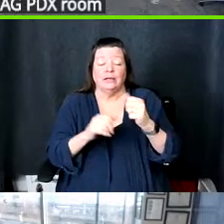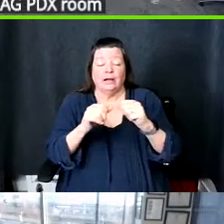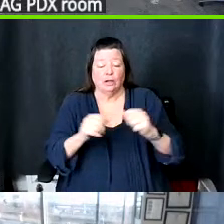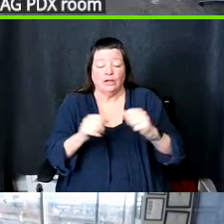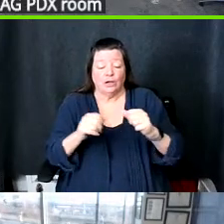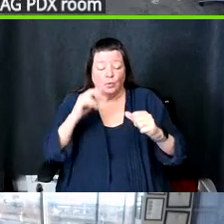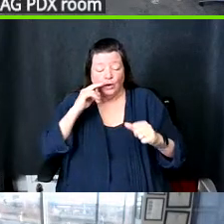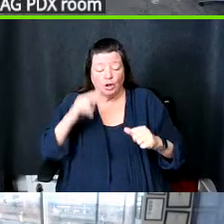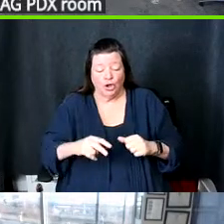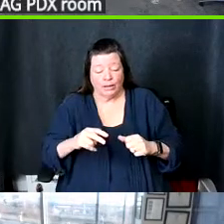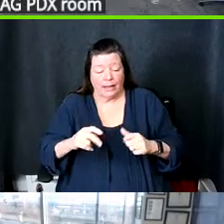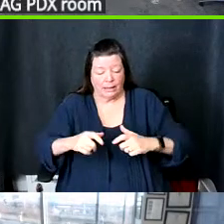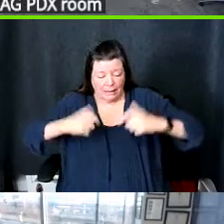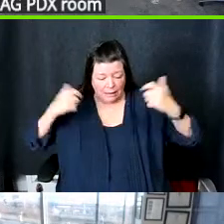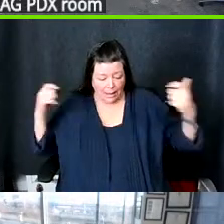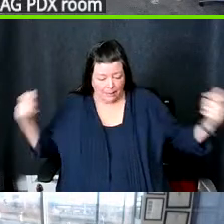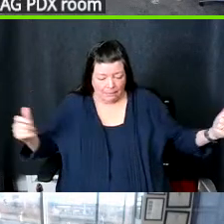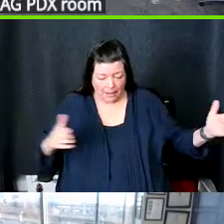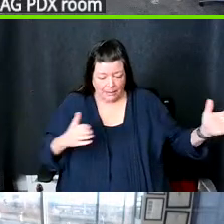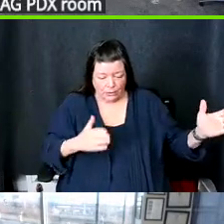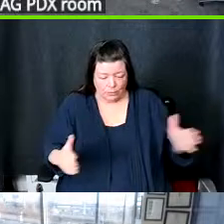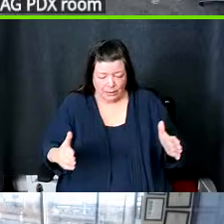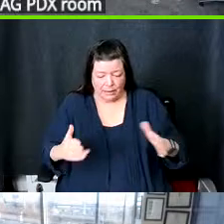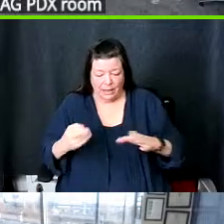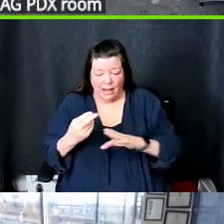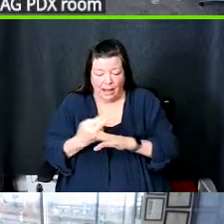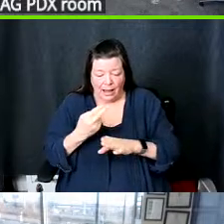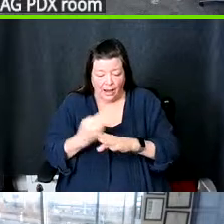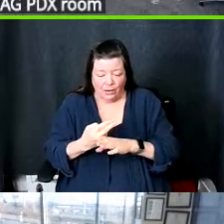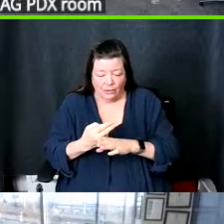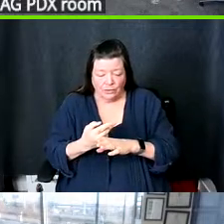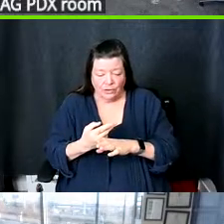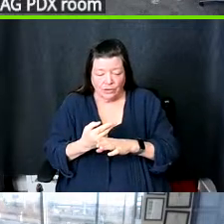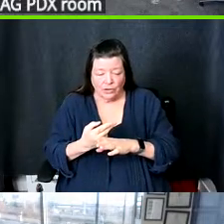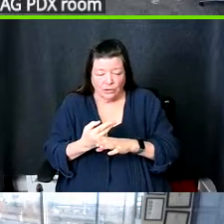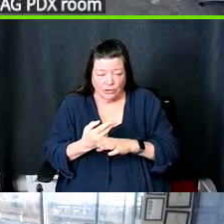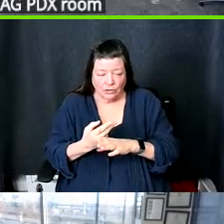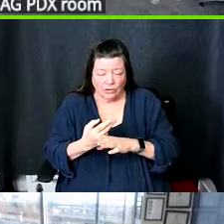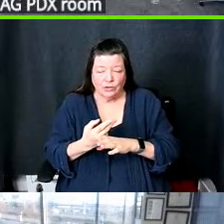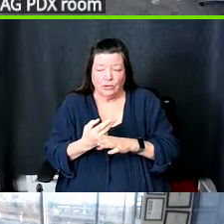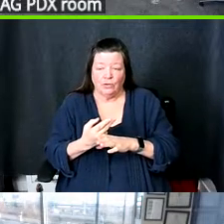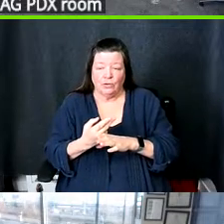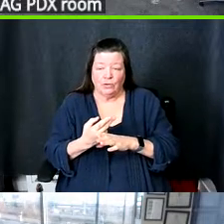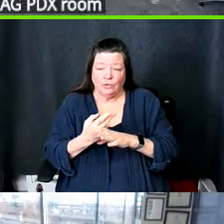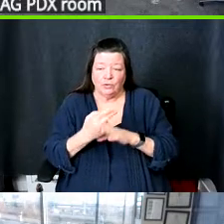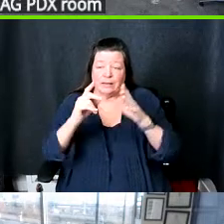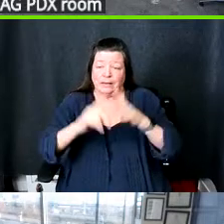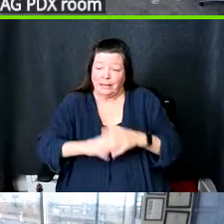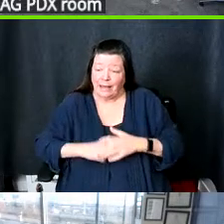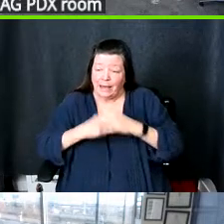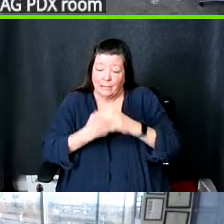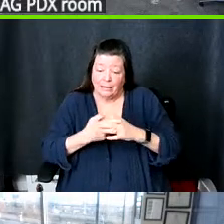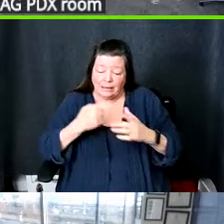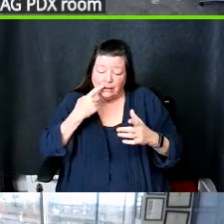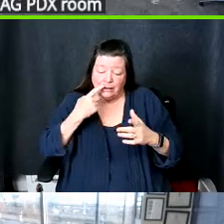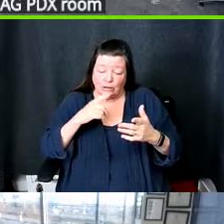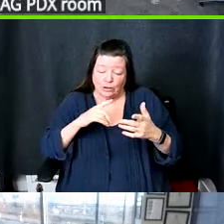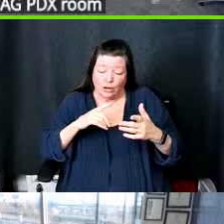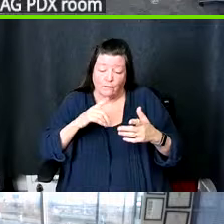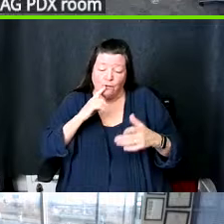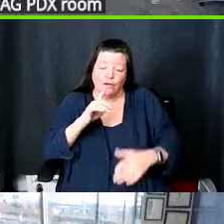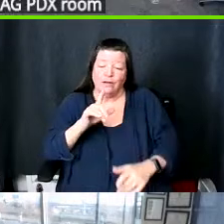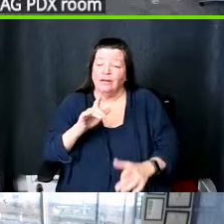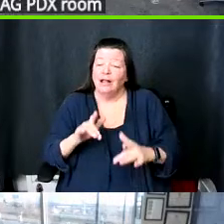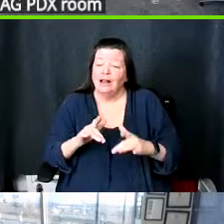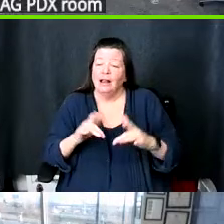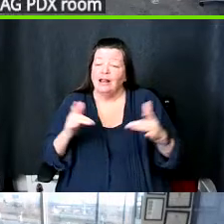master plan, how to use the catalytic interests of this new project, whether light rail or all that, and they